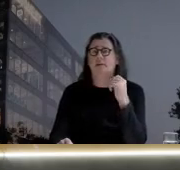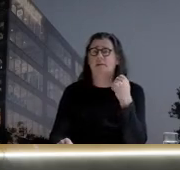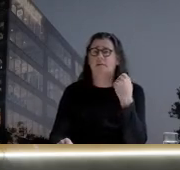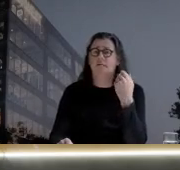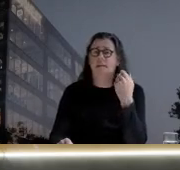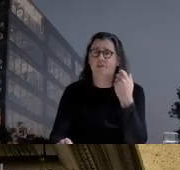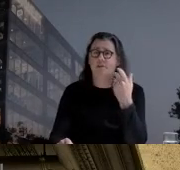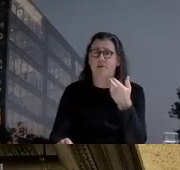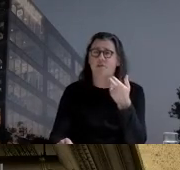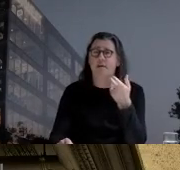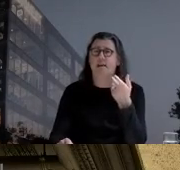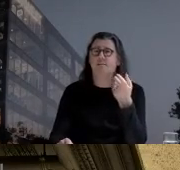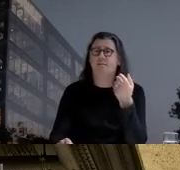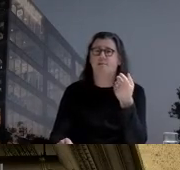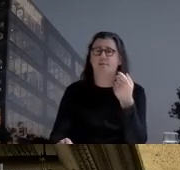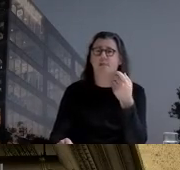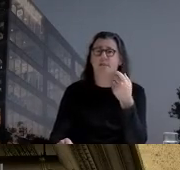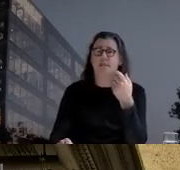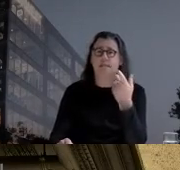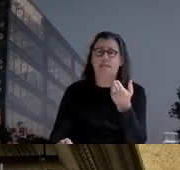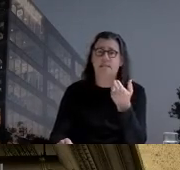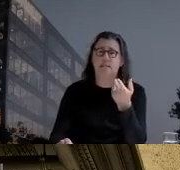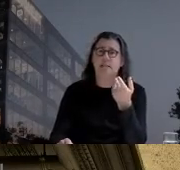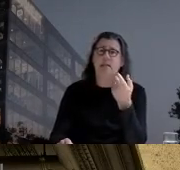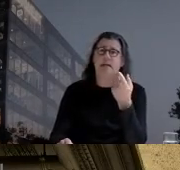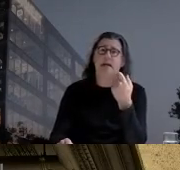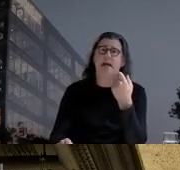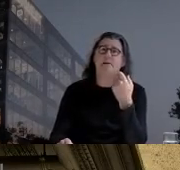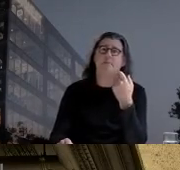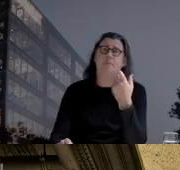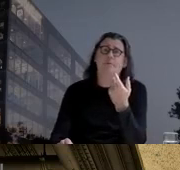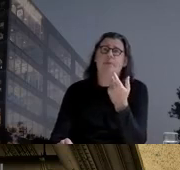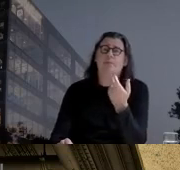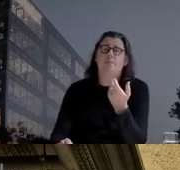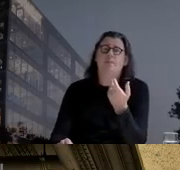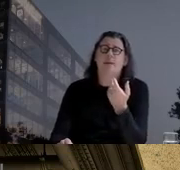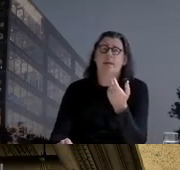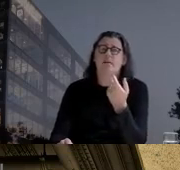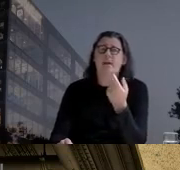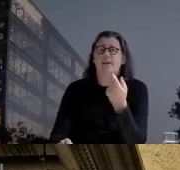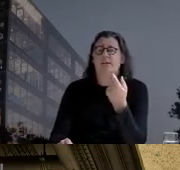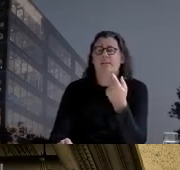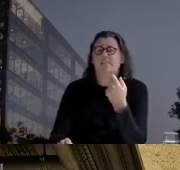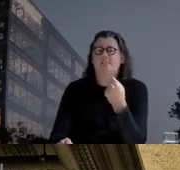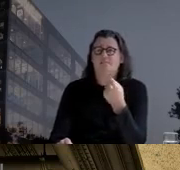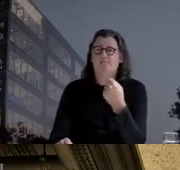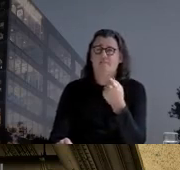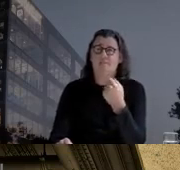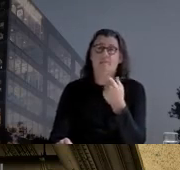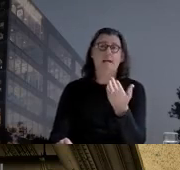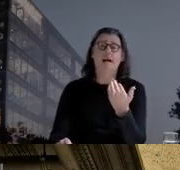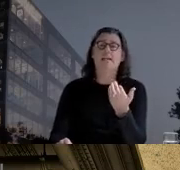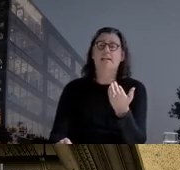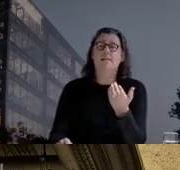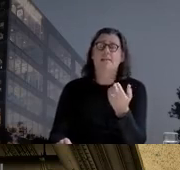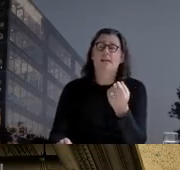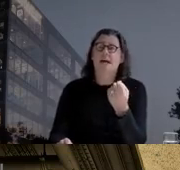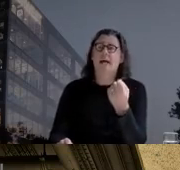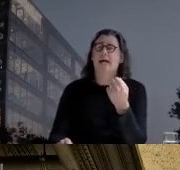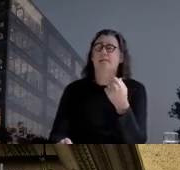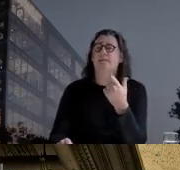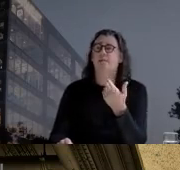in. So we had this really strong relationship between existing building that was there as a